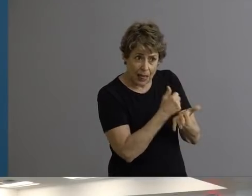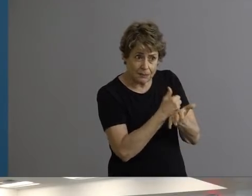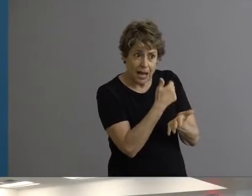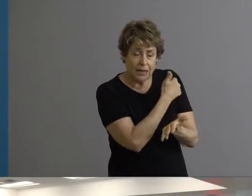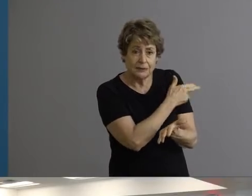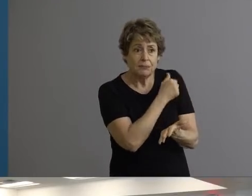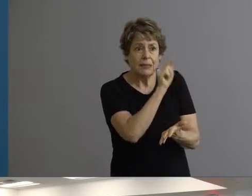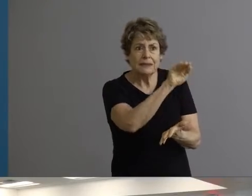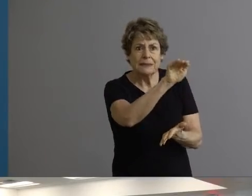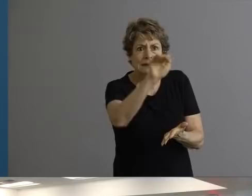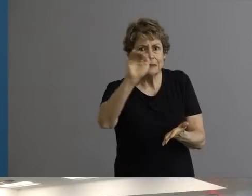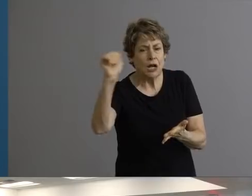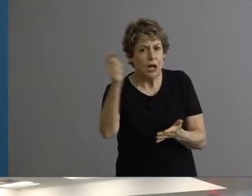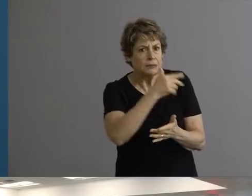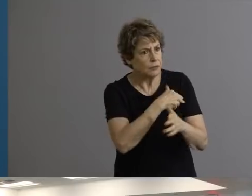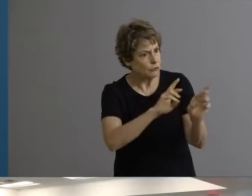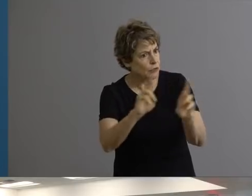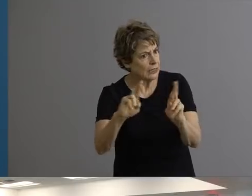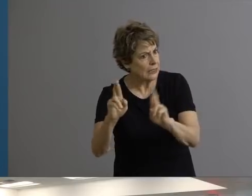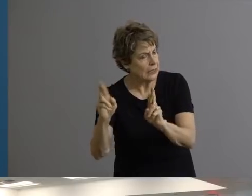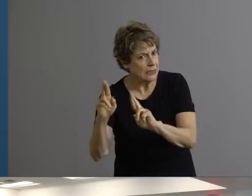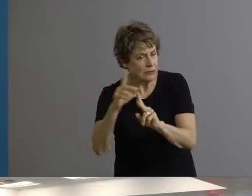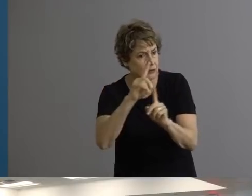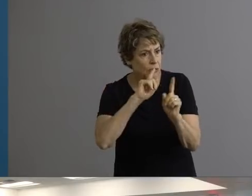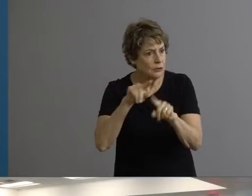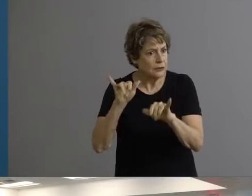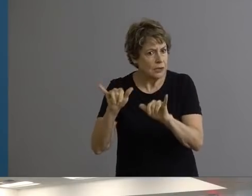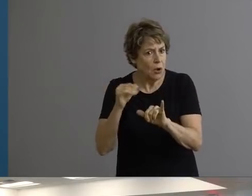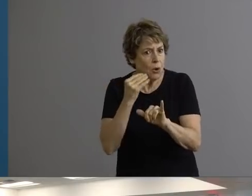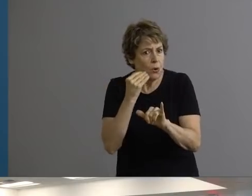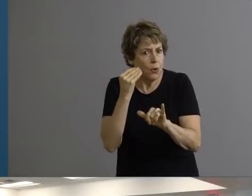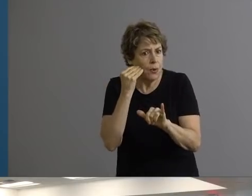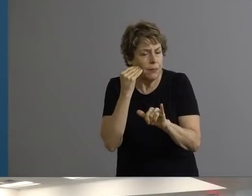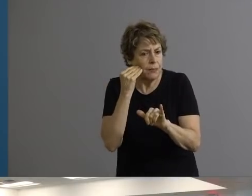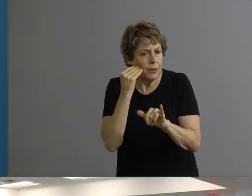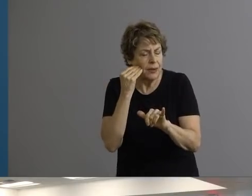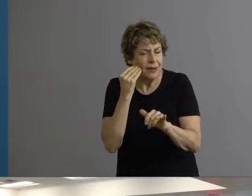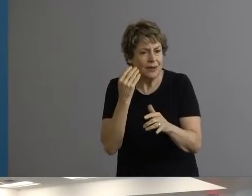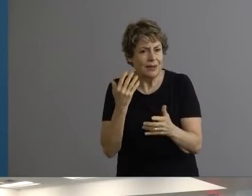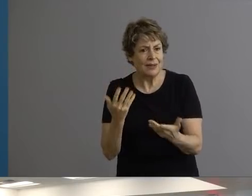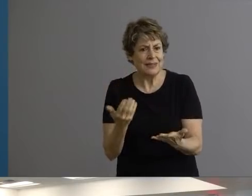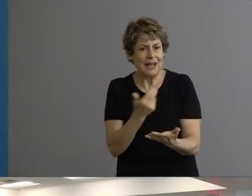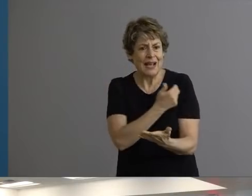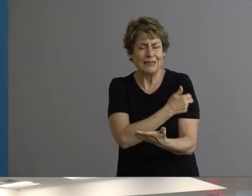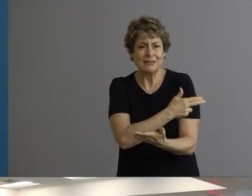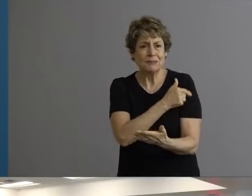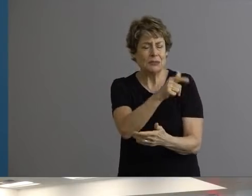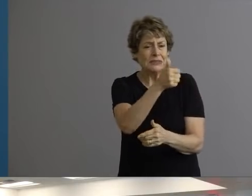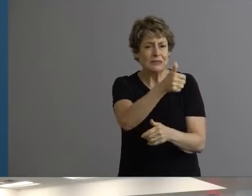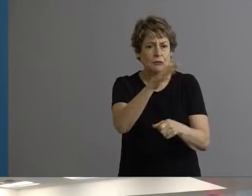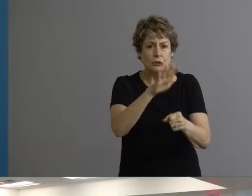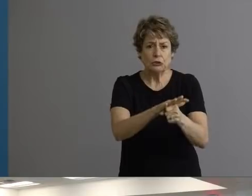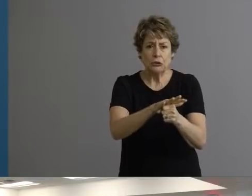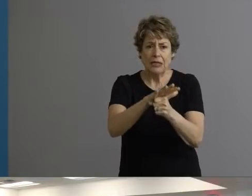but our hospitals, our hospital workers, our doctors and nurses are doing an incredible job.